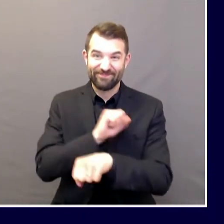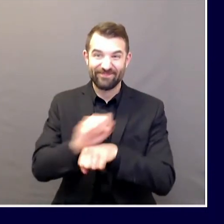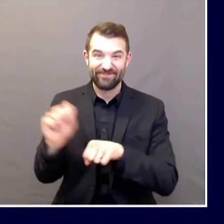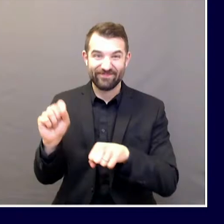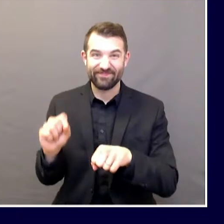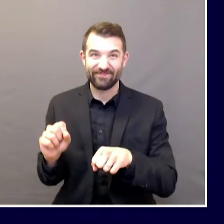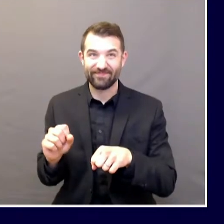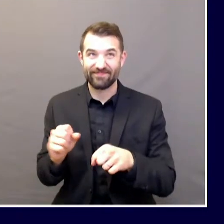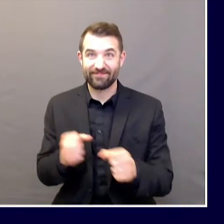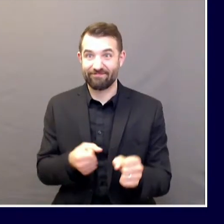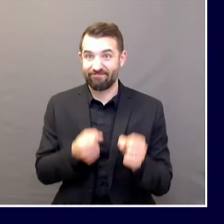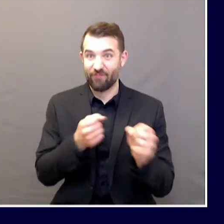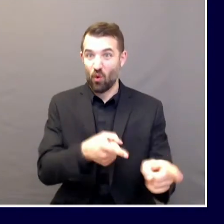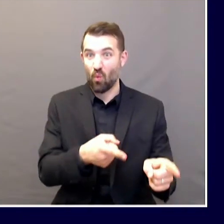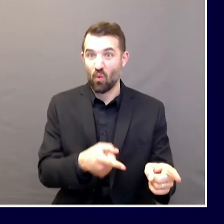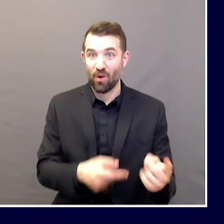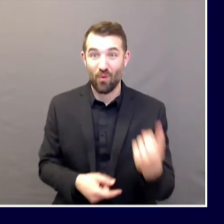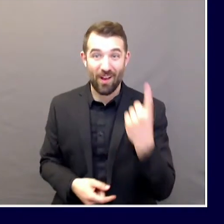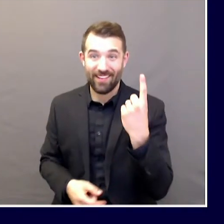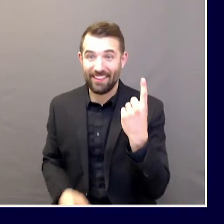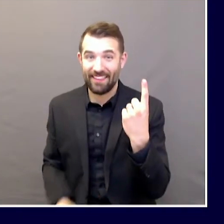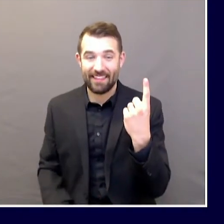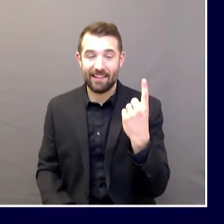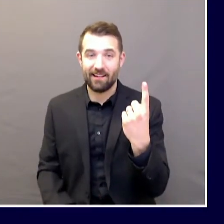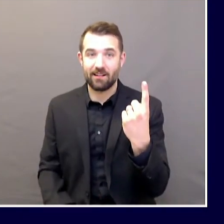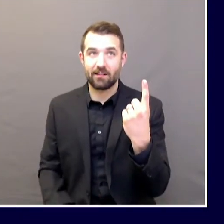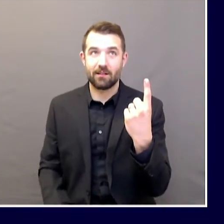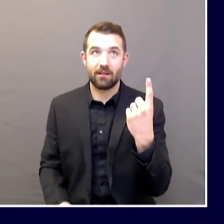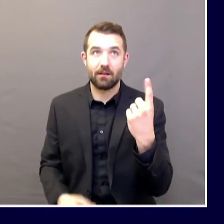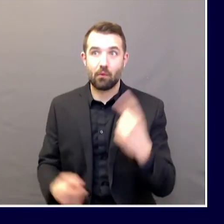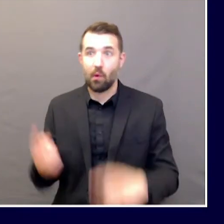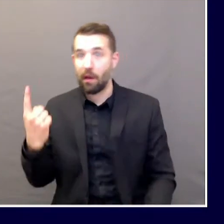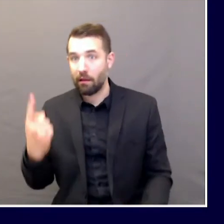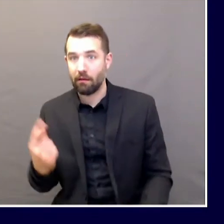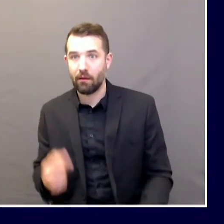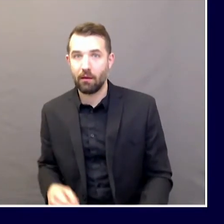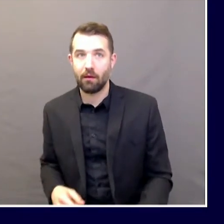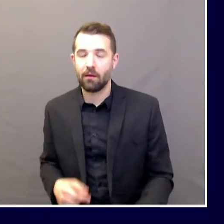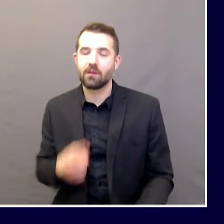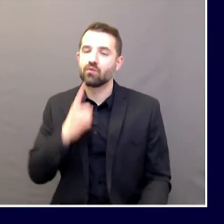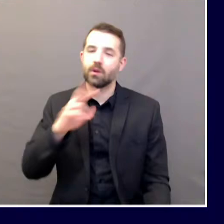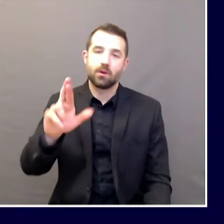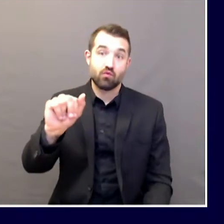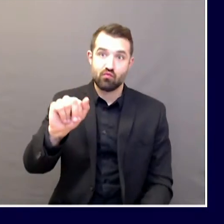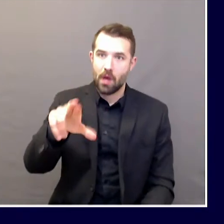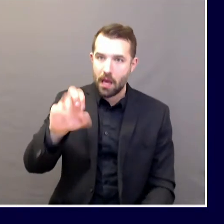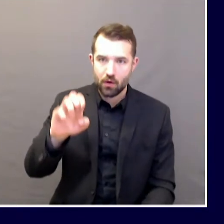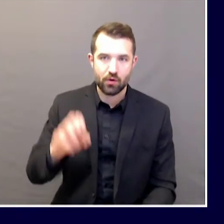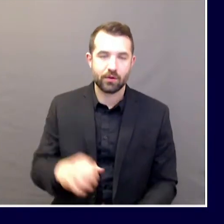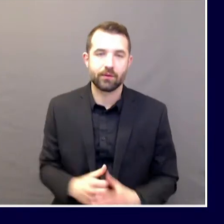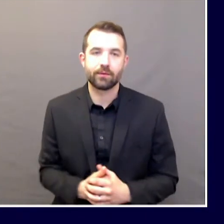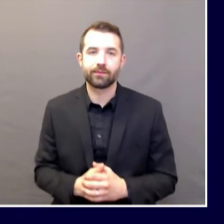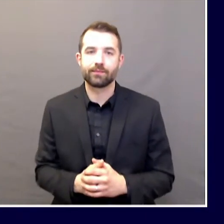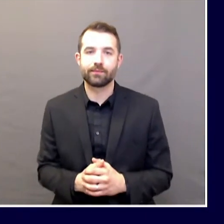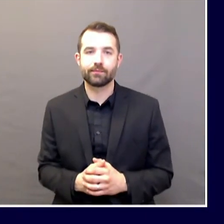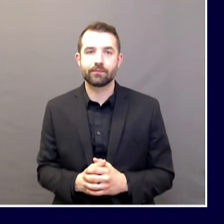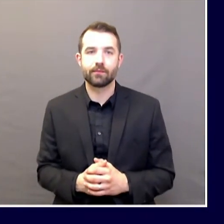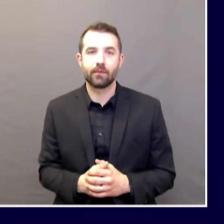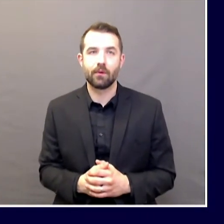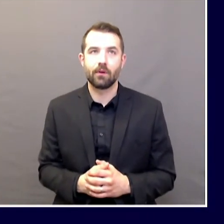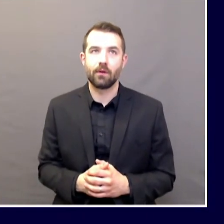unused has been exceedingly rare in Maine. And that's just one of the many benefits of the larger scale